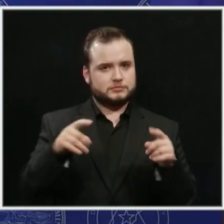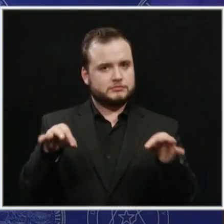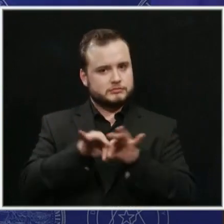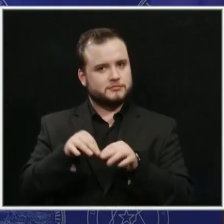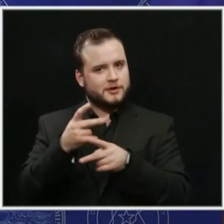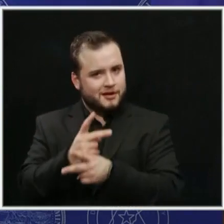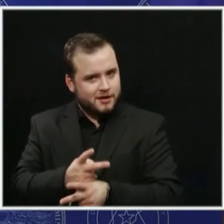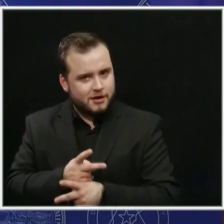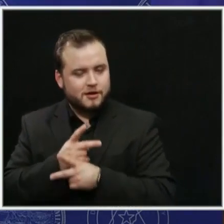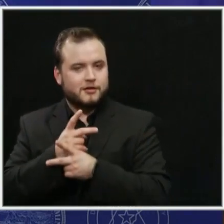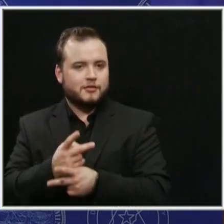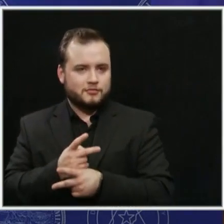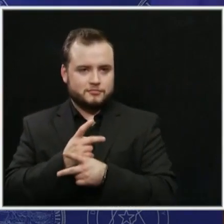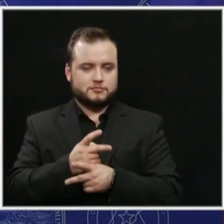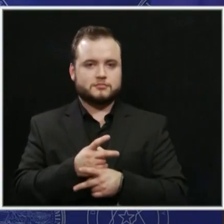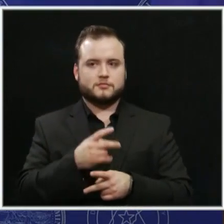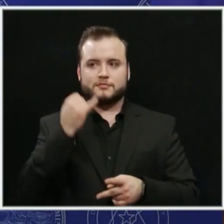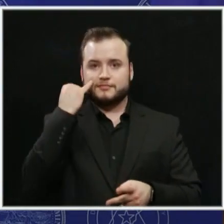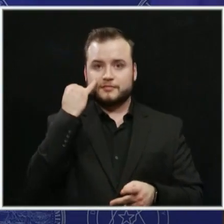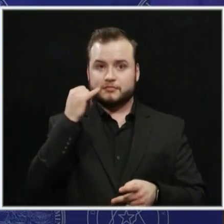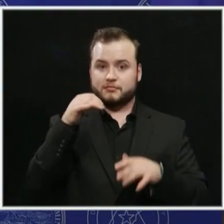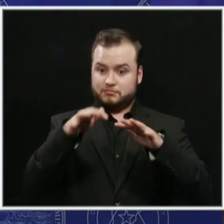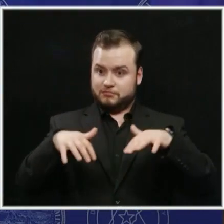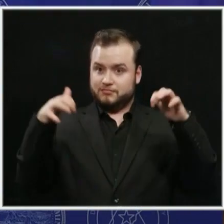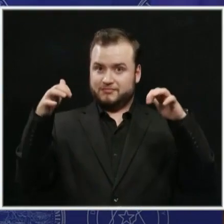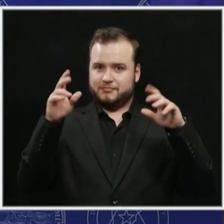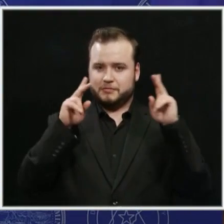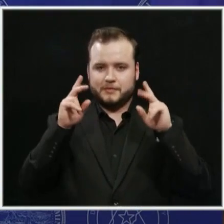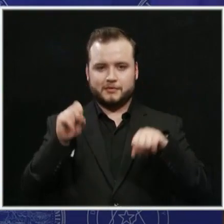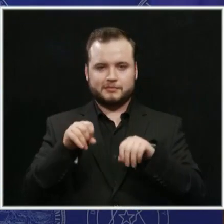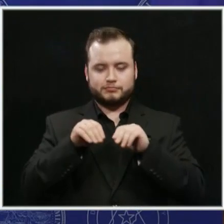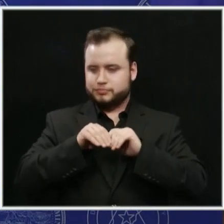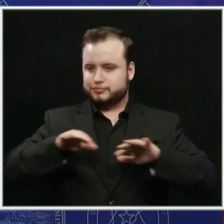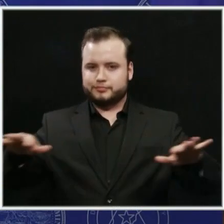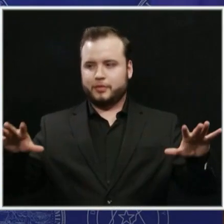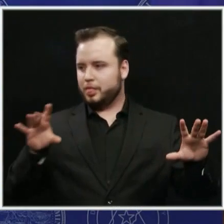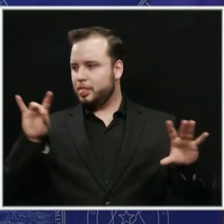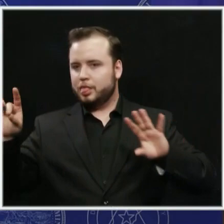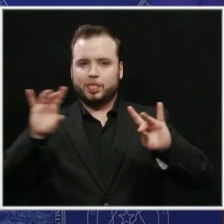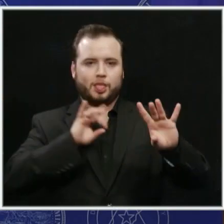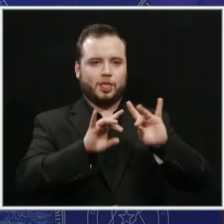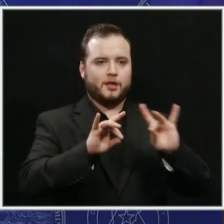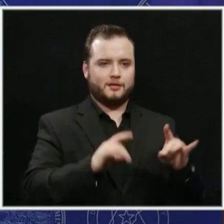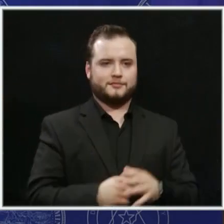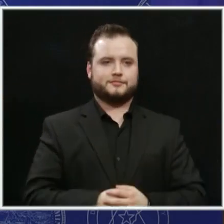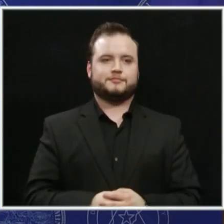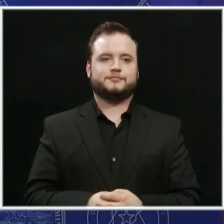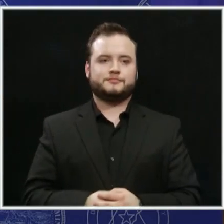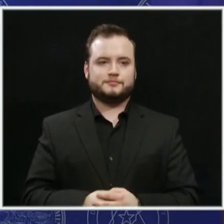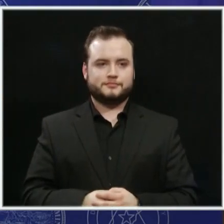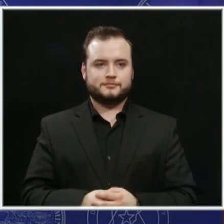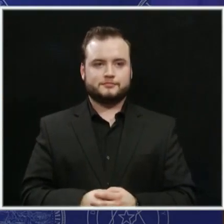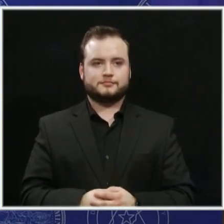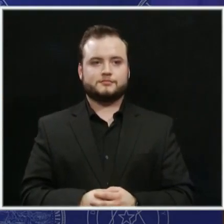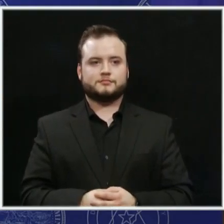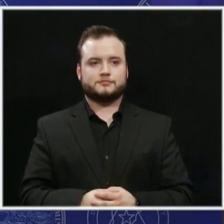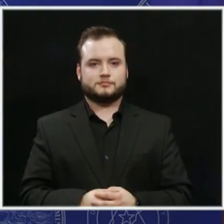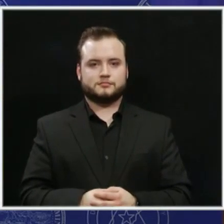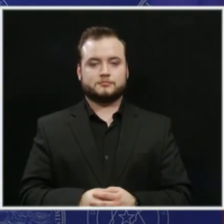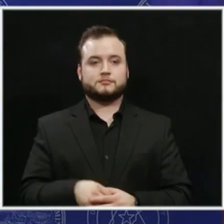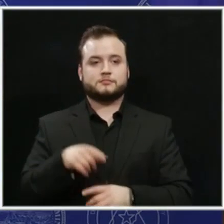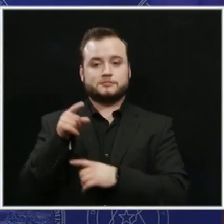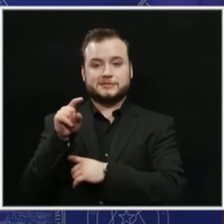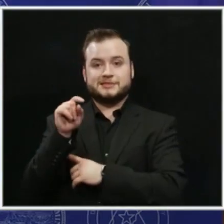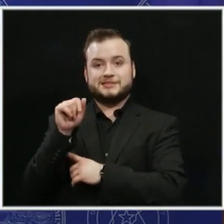people to tight gatherings. Final lightning round question. Will you sign the takeout liquor Absolutely. and wine bill as soon as it gets to